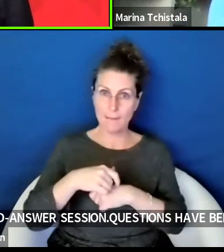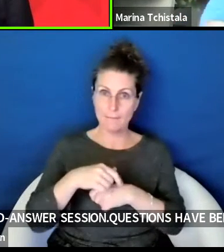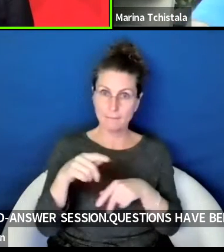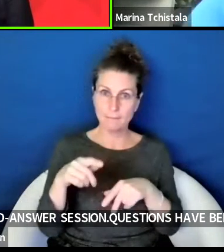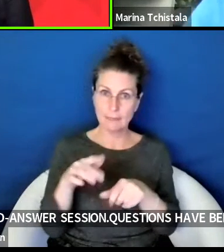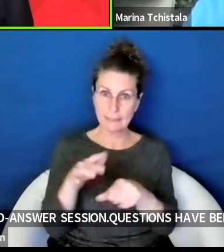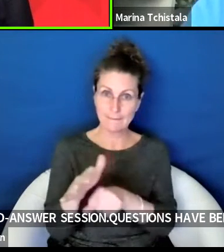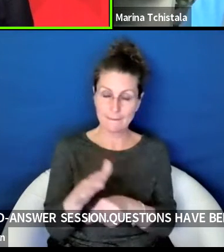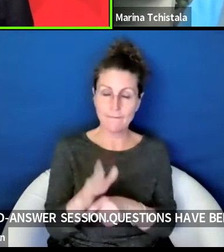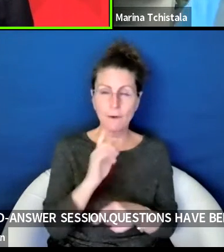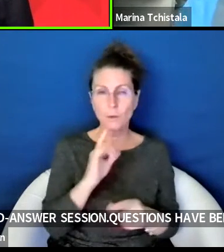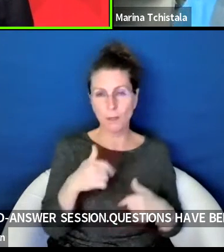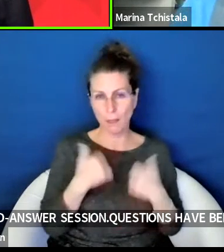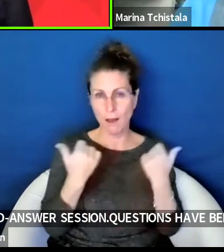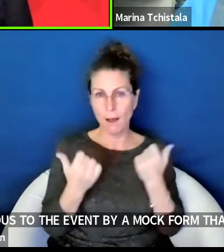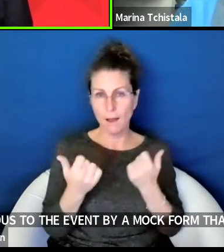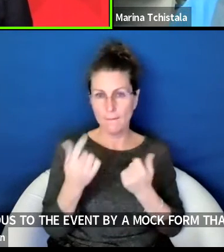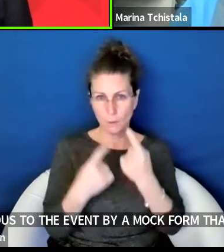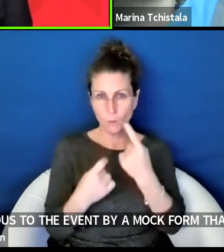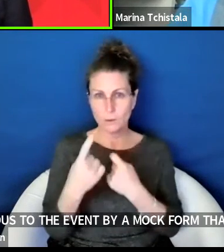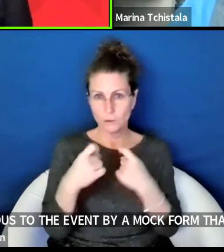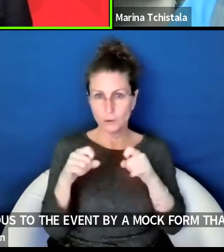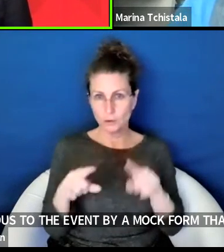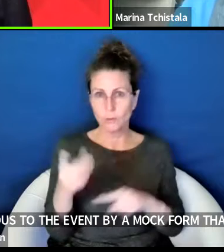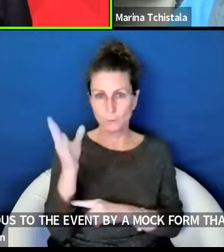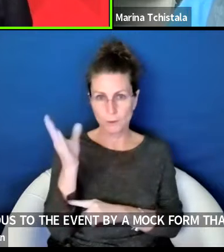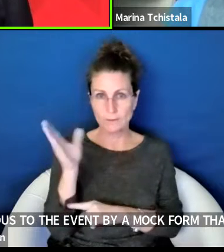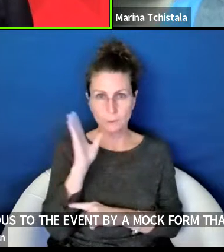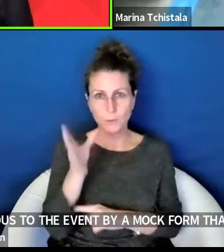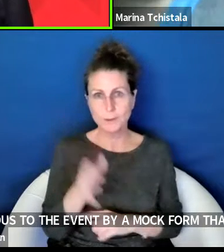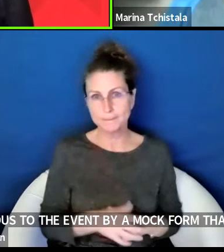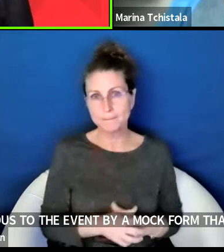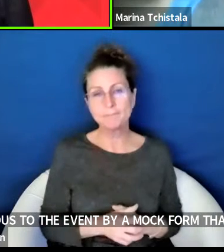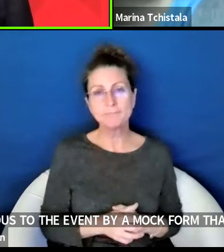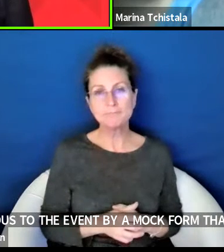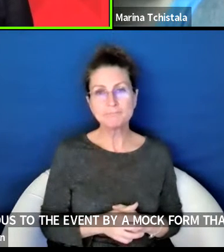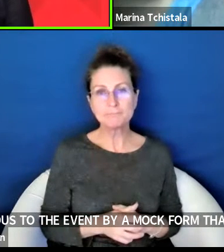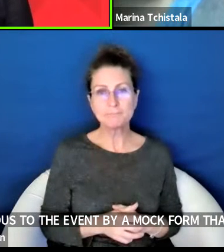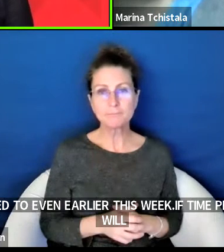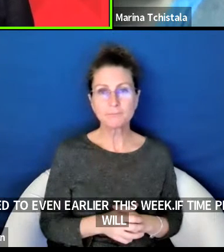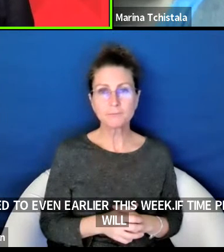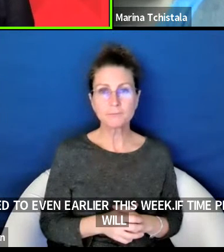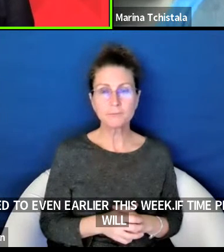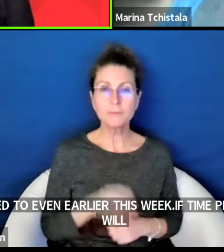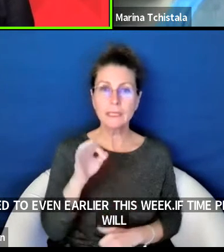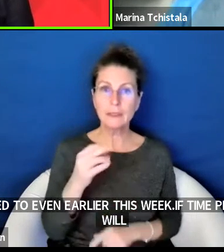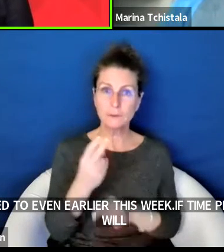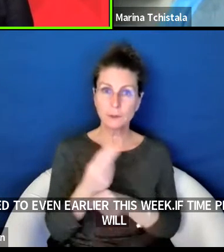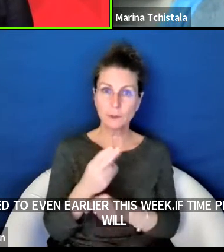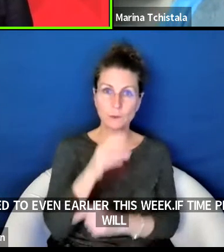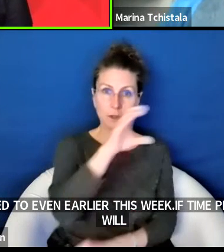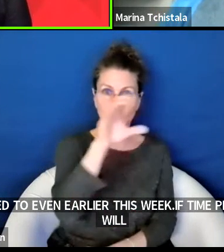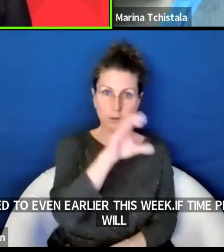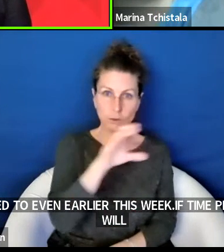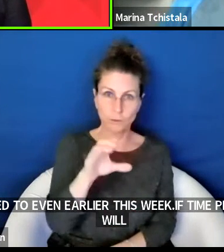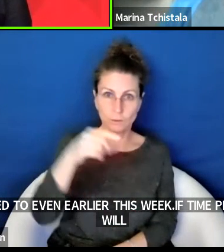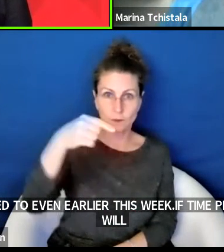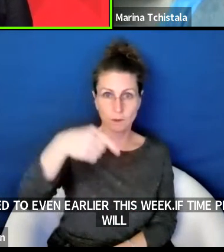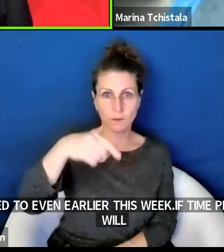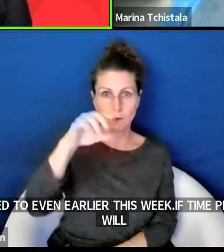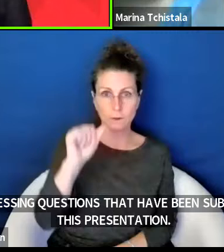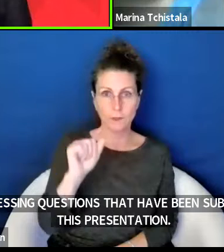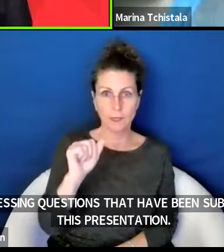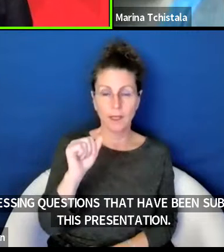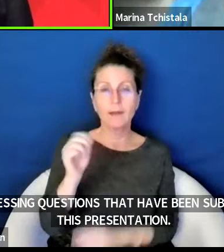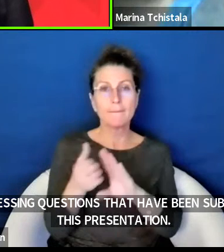addressing questions that have been submitted during this presentation. For those joining via Zoom, the Q&A function is still